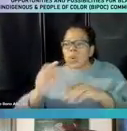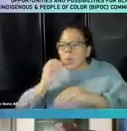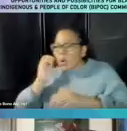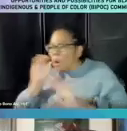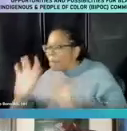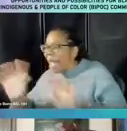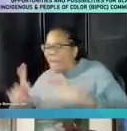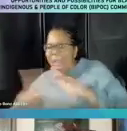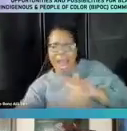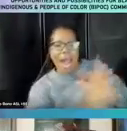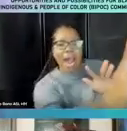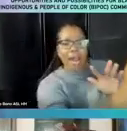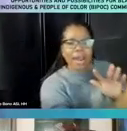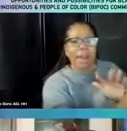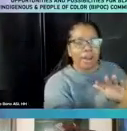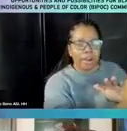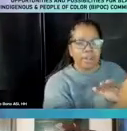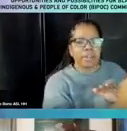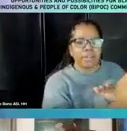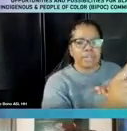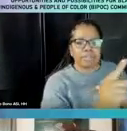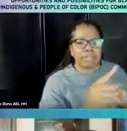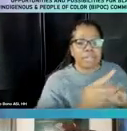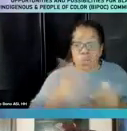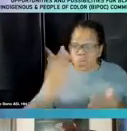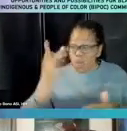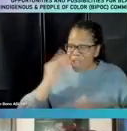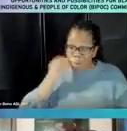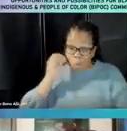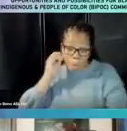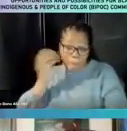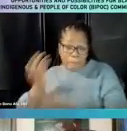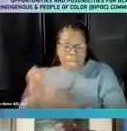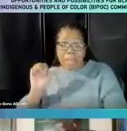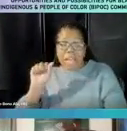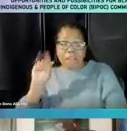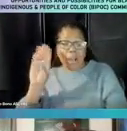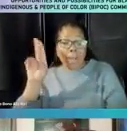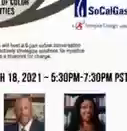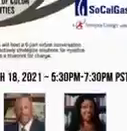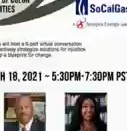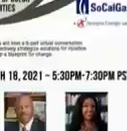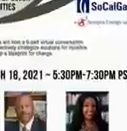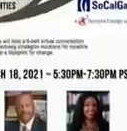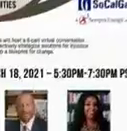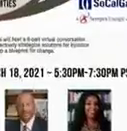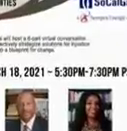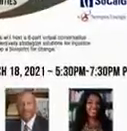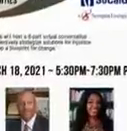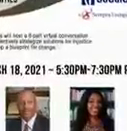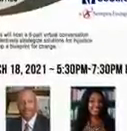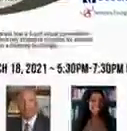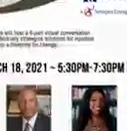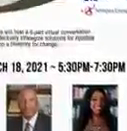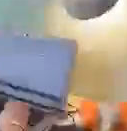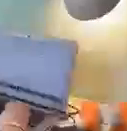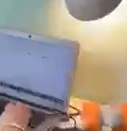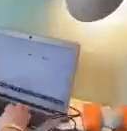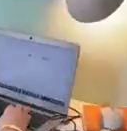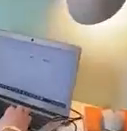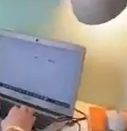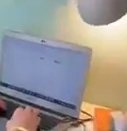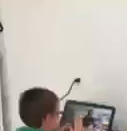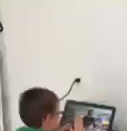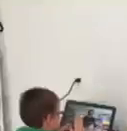to school to escape abuse. They're going to school to get meals. The expert panel also agrees a